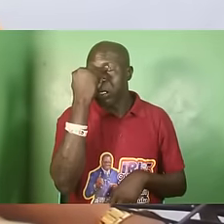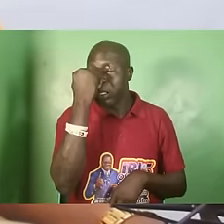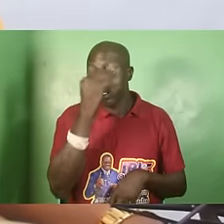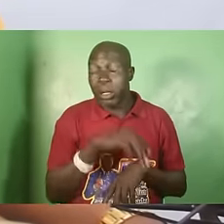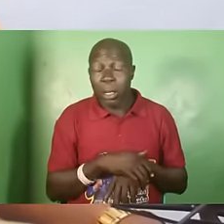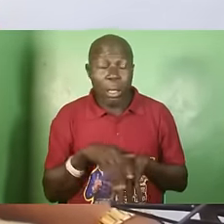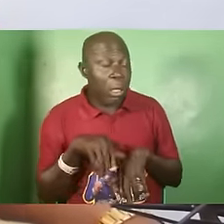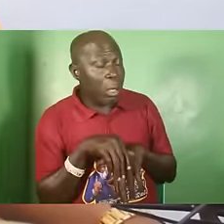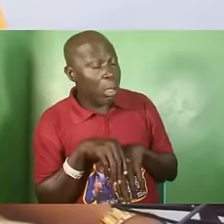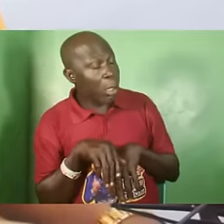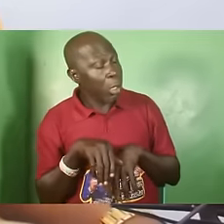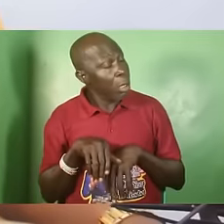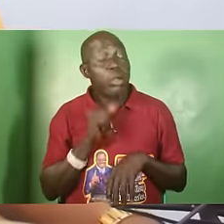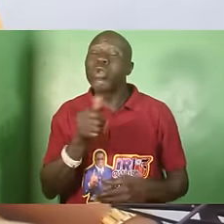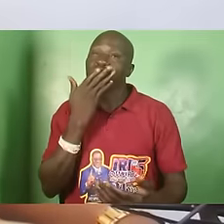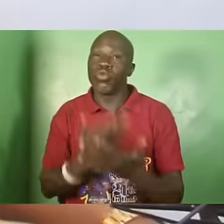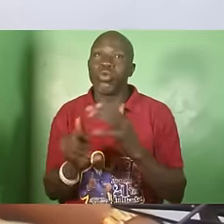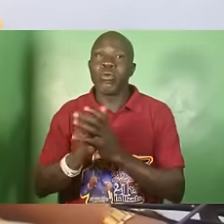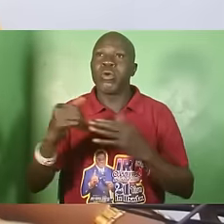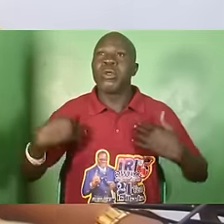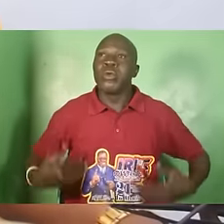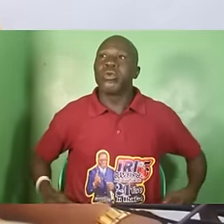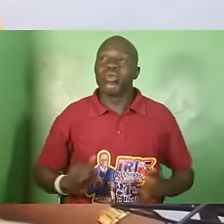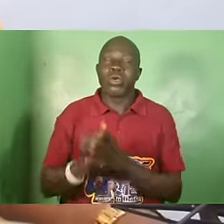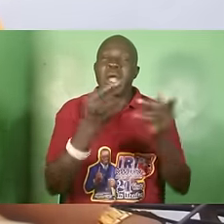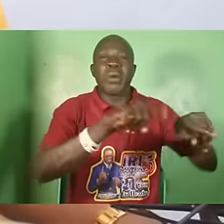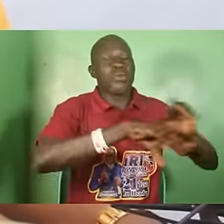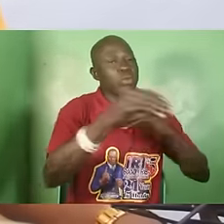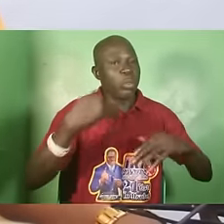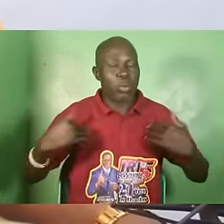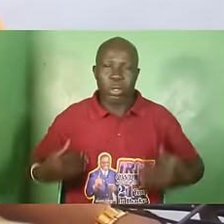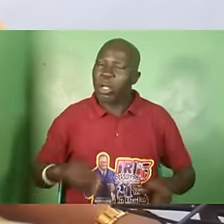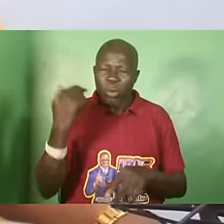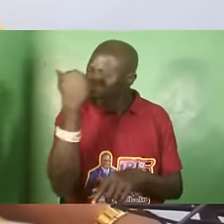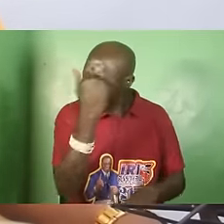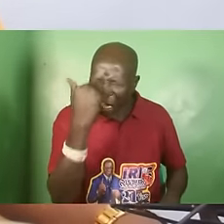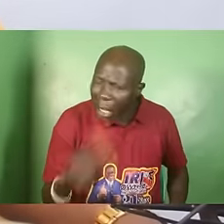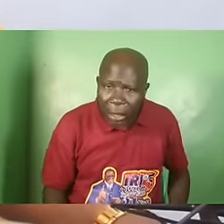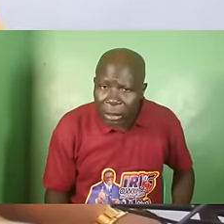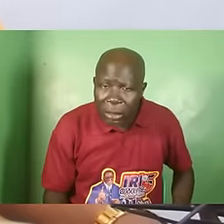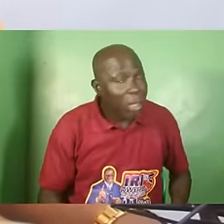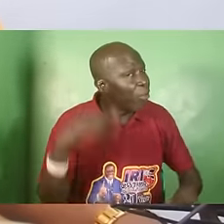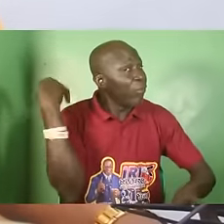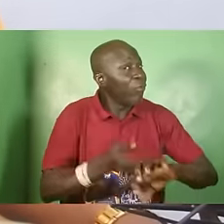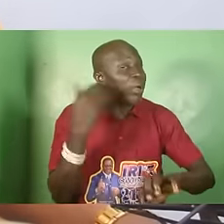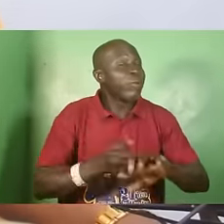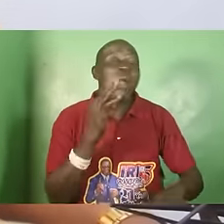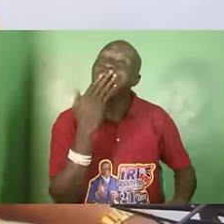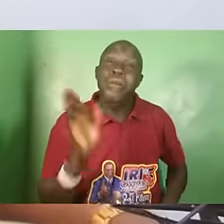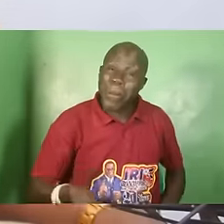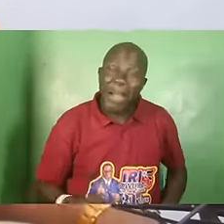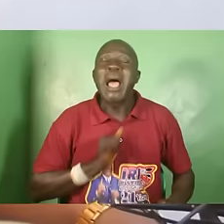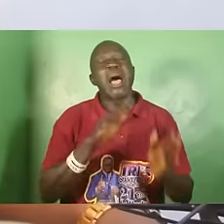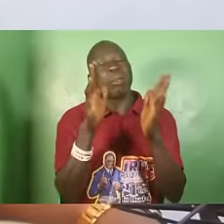si kan to di ko da ki kan se na ba. It's not good for what nothing to happen to your body. O to di toju yen. Ah, but the eyes. Ah, o buru gan. It's very bad. Ah,